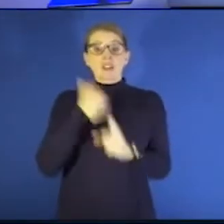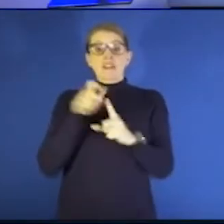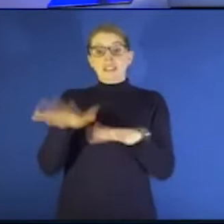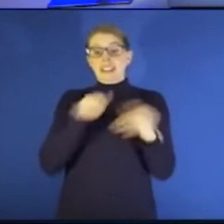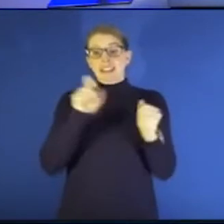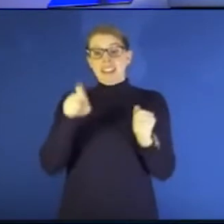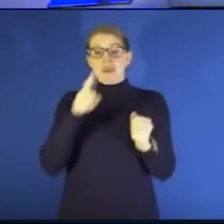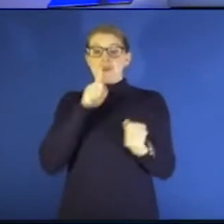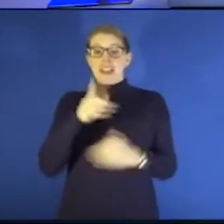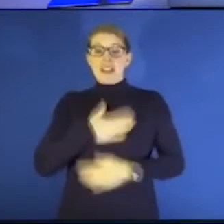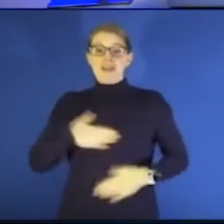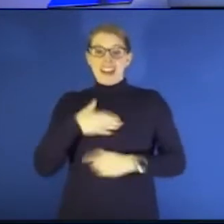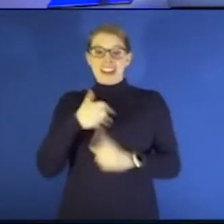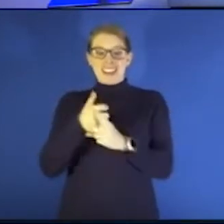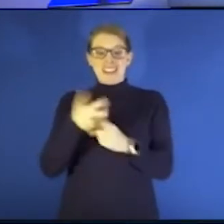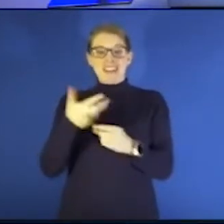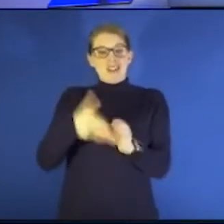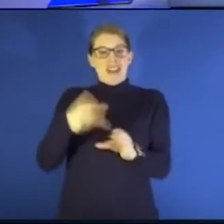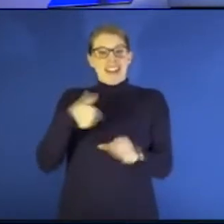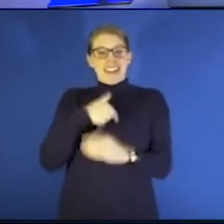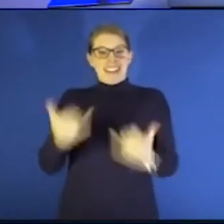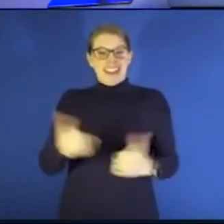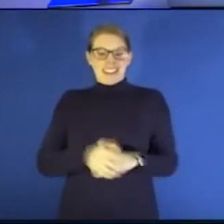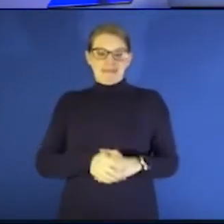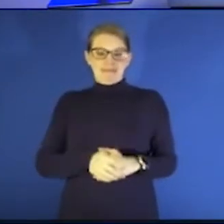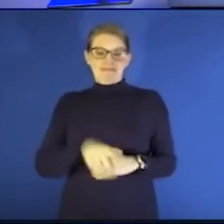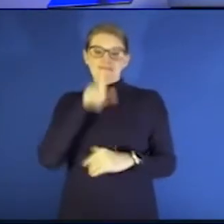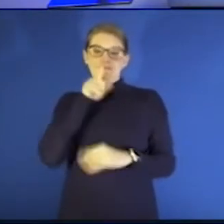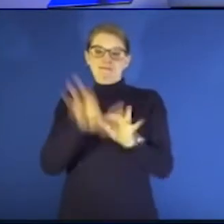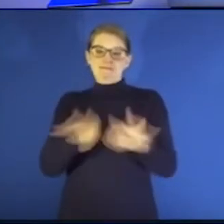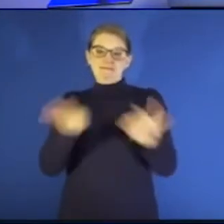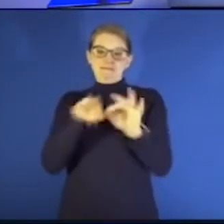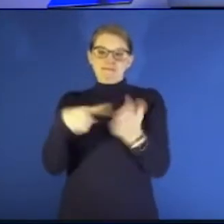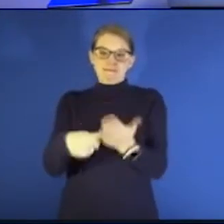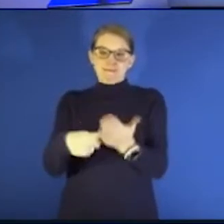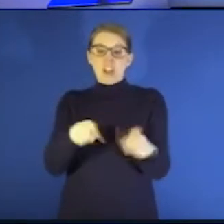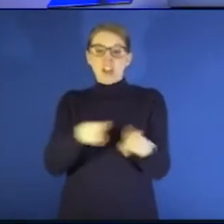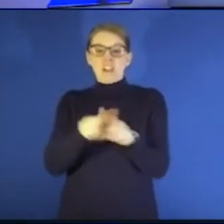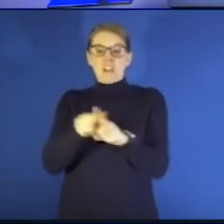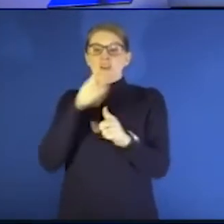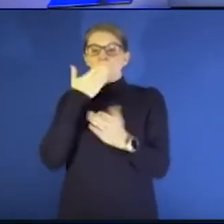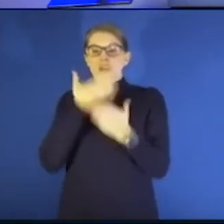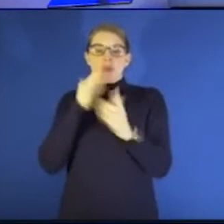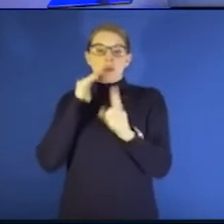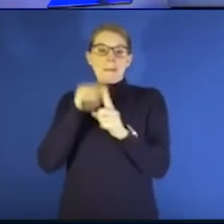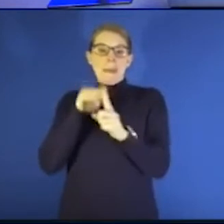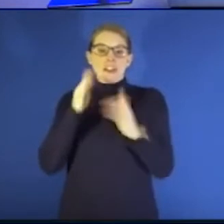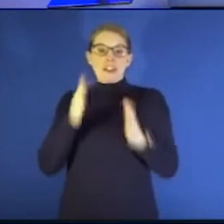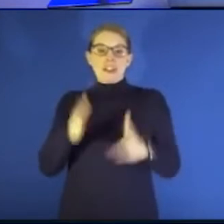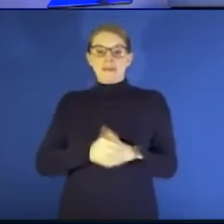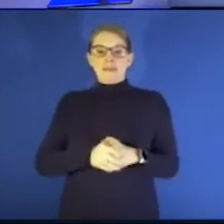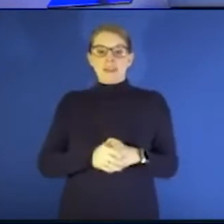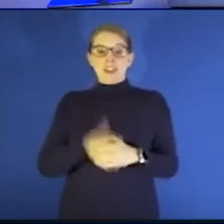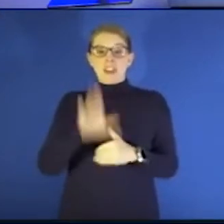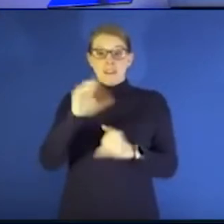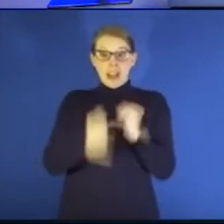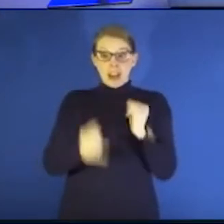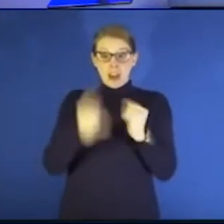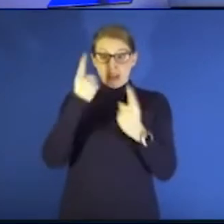us today. It's always such an important conversation and a great reminder. So thank you. I'd love to hear your final thoughts, though, before we head